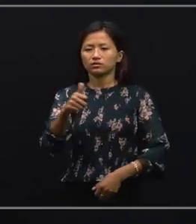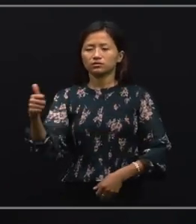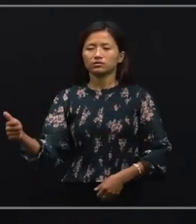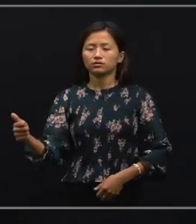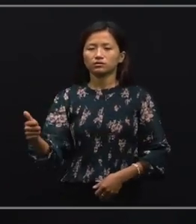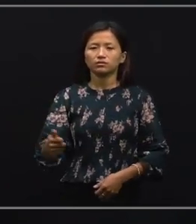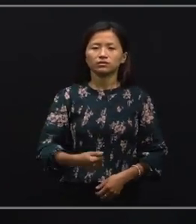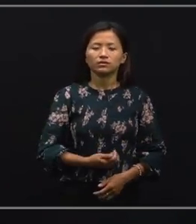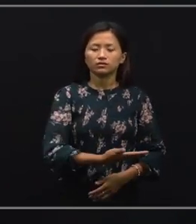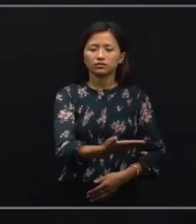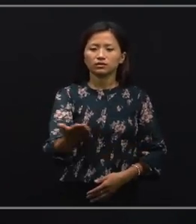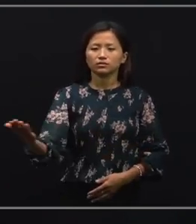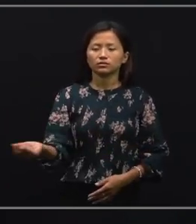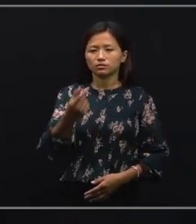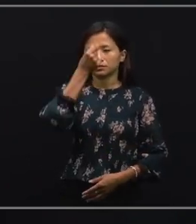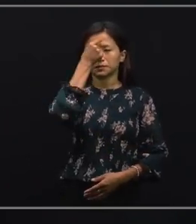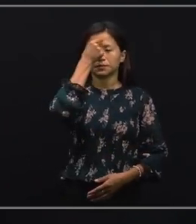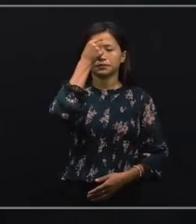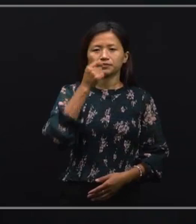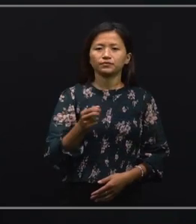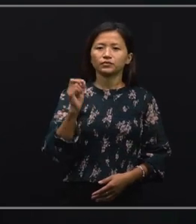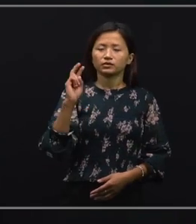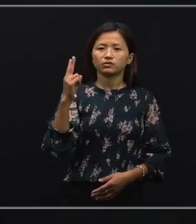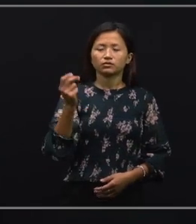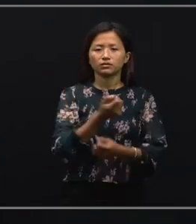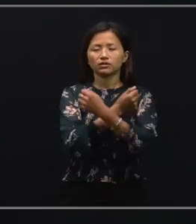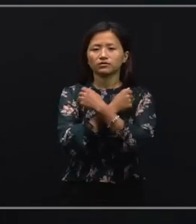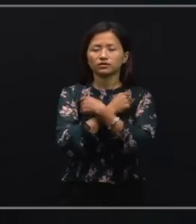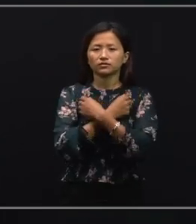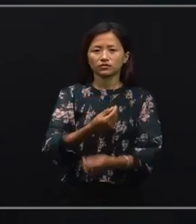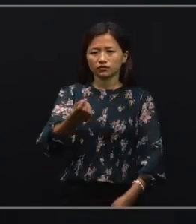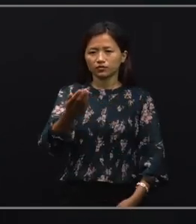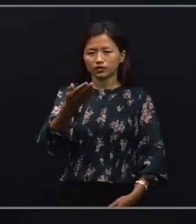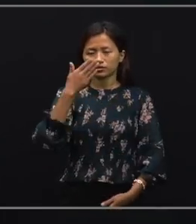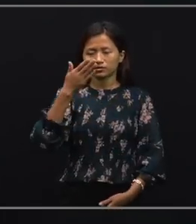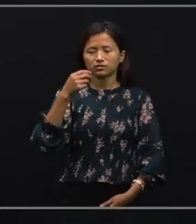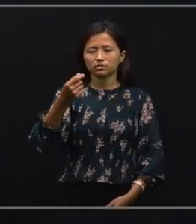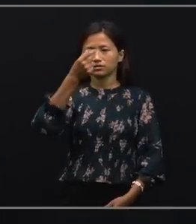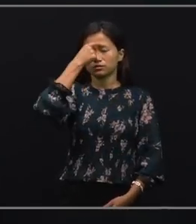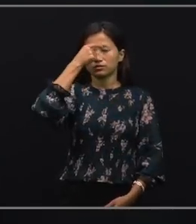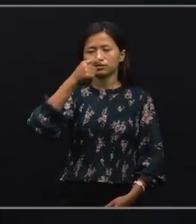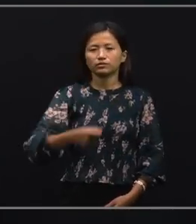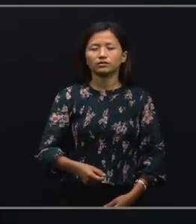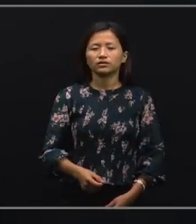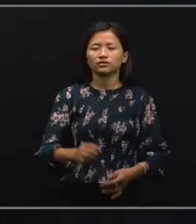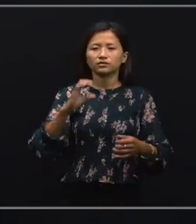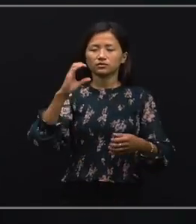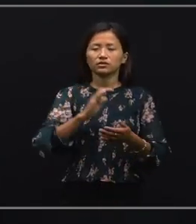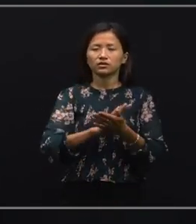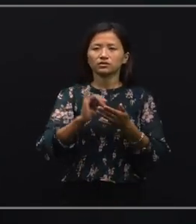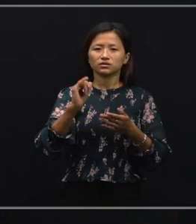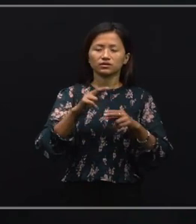another island. And so there was a problem that the two lovers had to face. And the